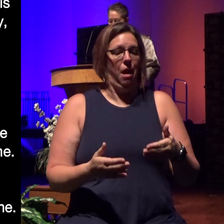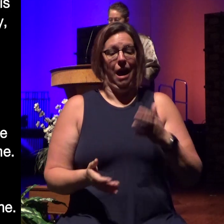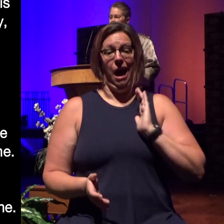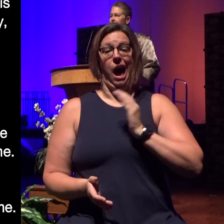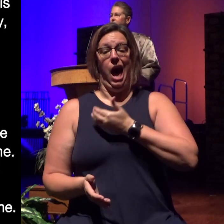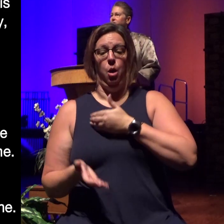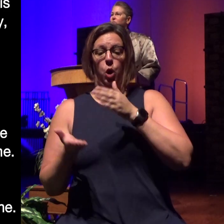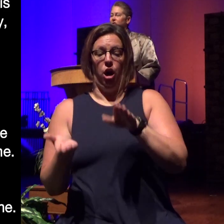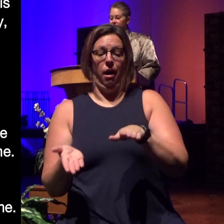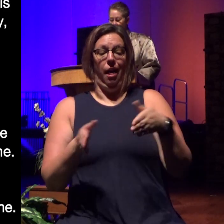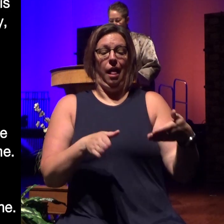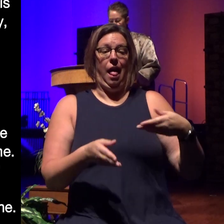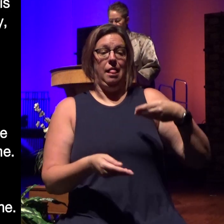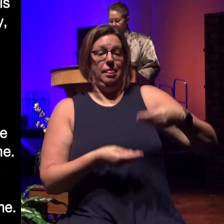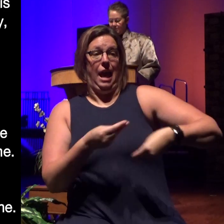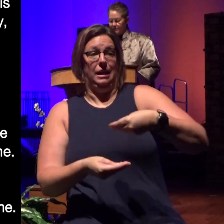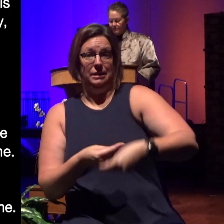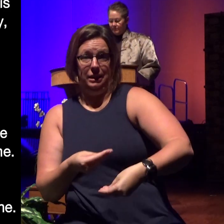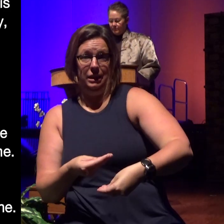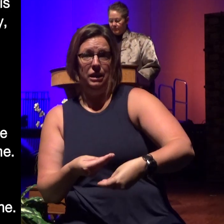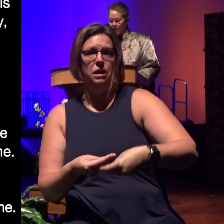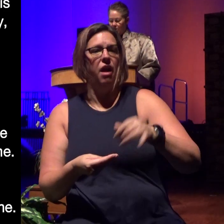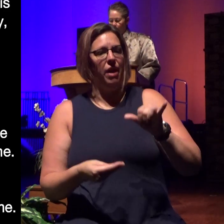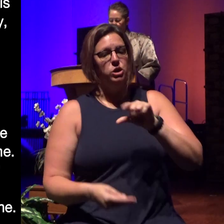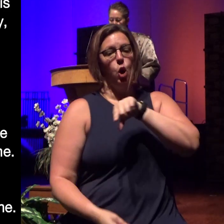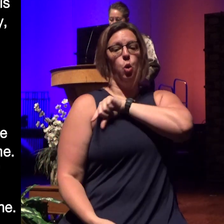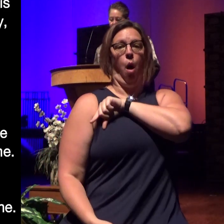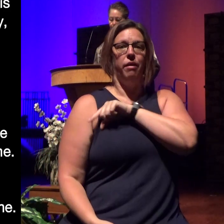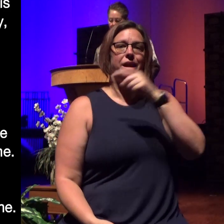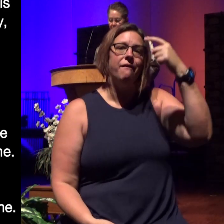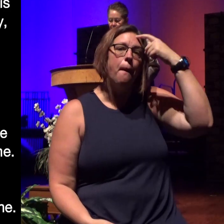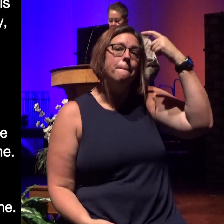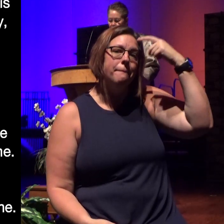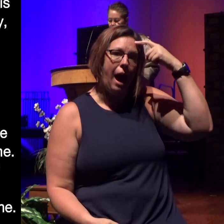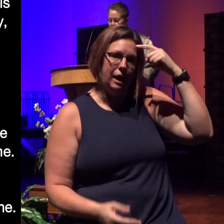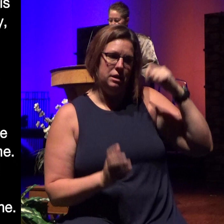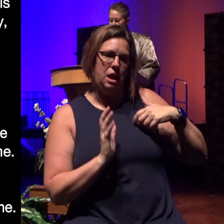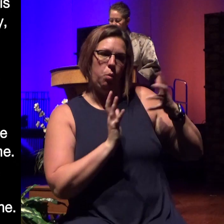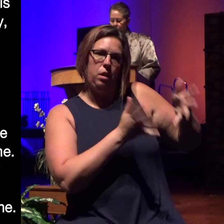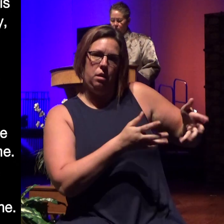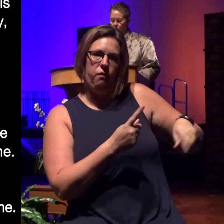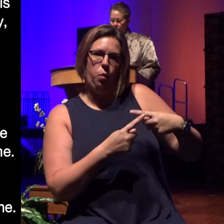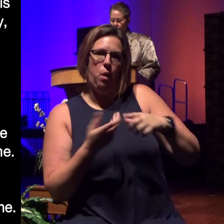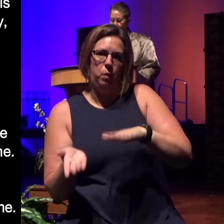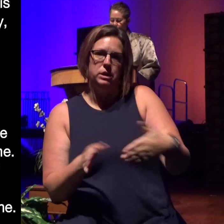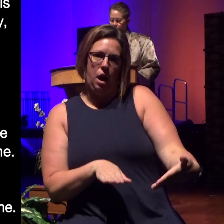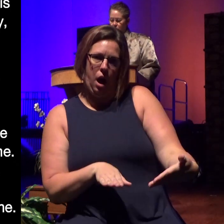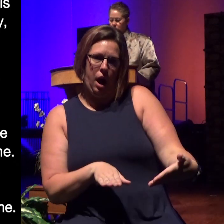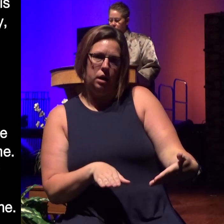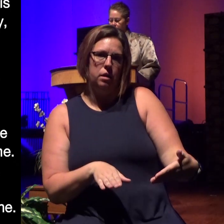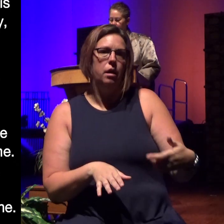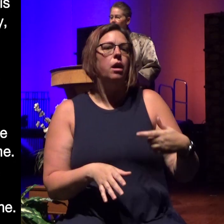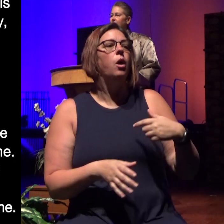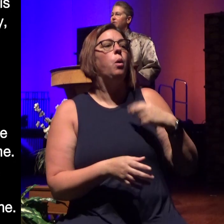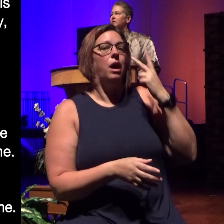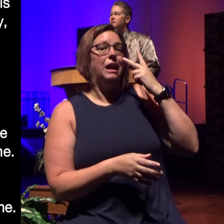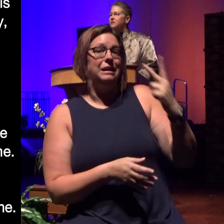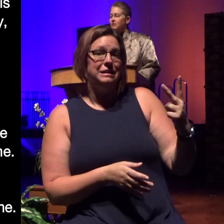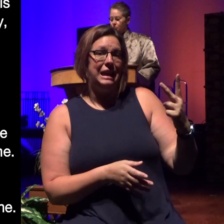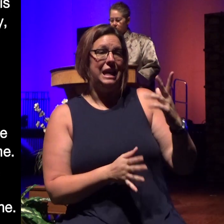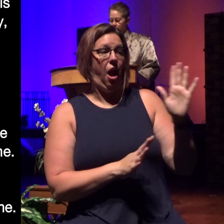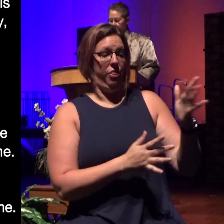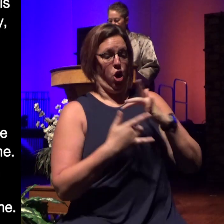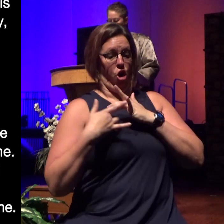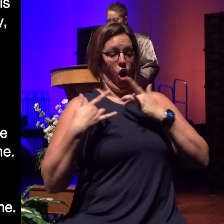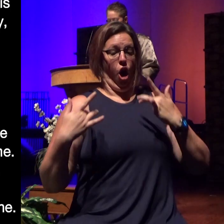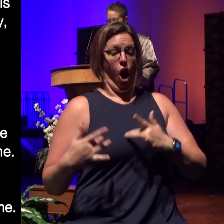of the lives we leave behind. What we have been will be stamped on the hearts of those who survive us